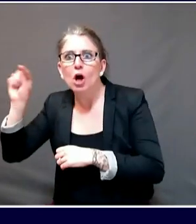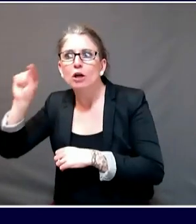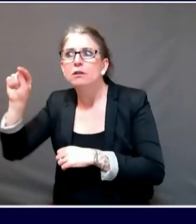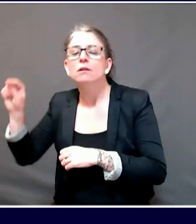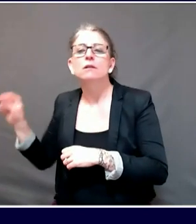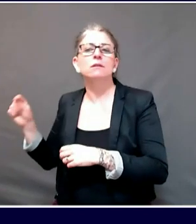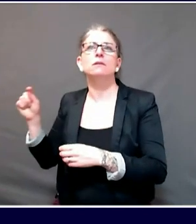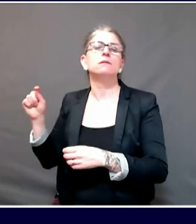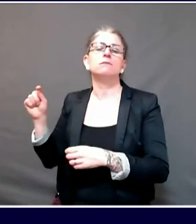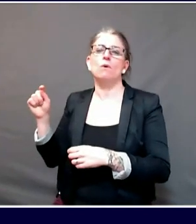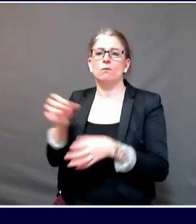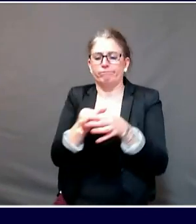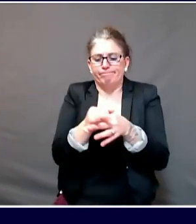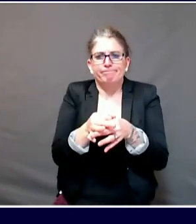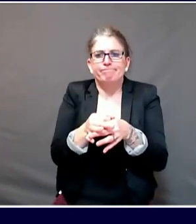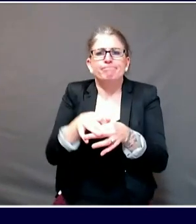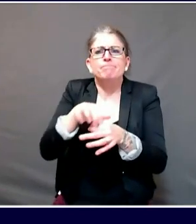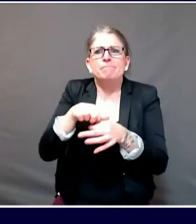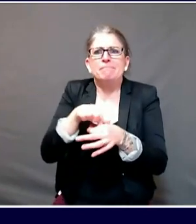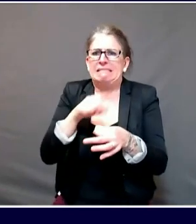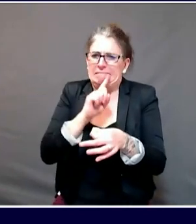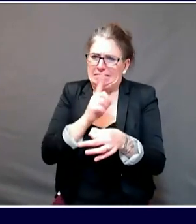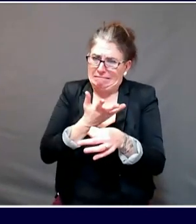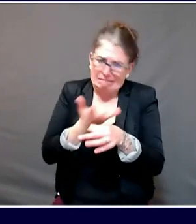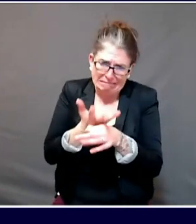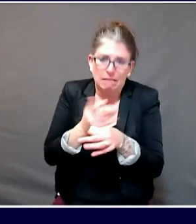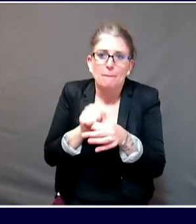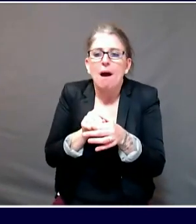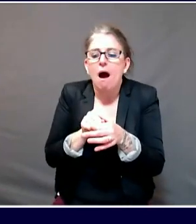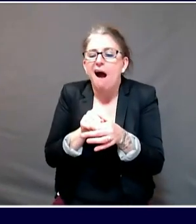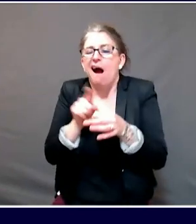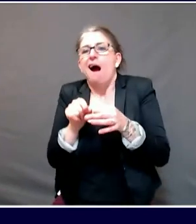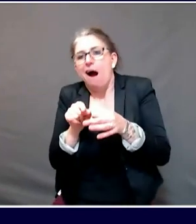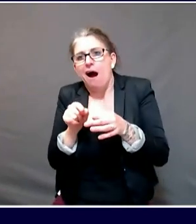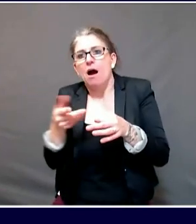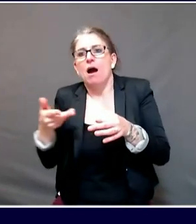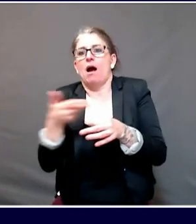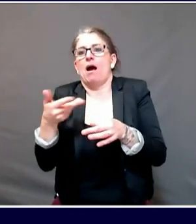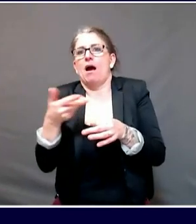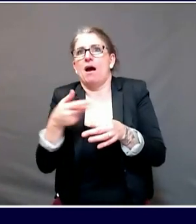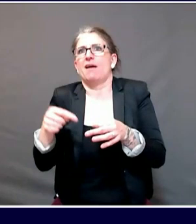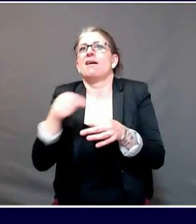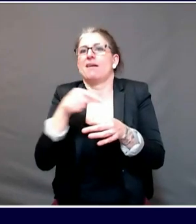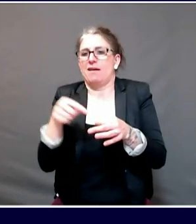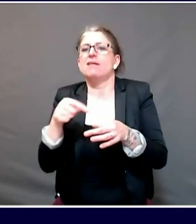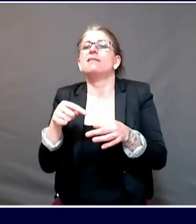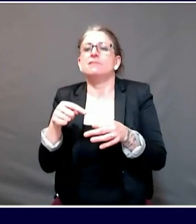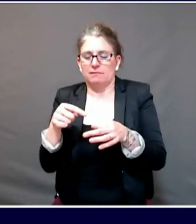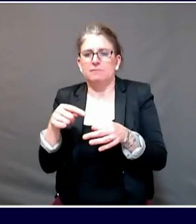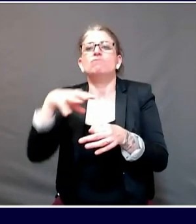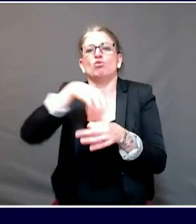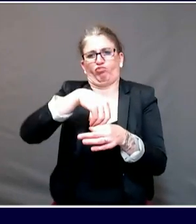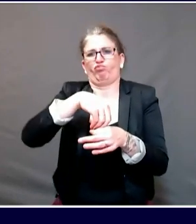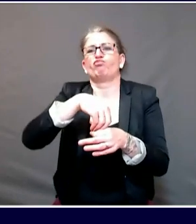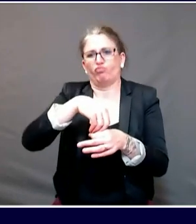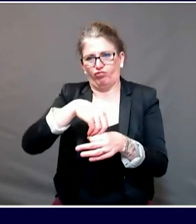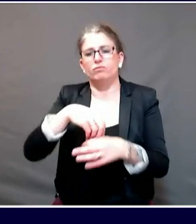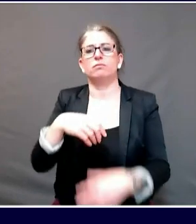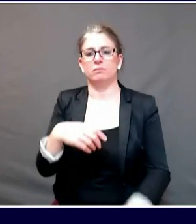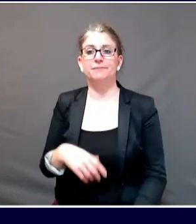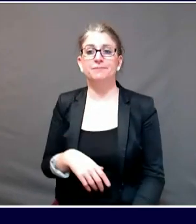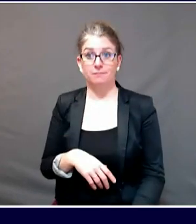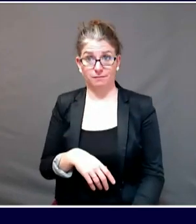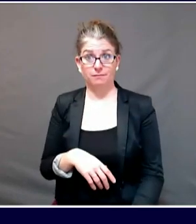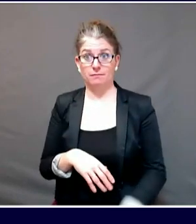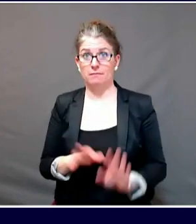weeks. Right now, our focus on weeks 1 and weeks 2 are the front of the frontline healthcare